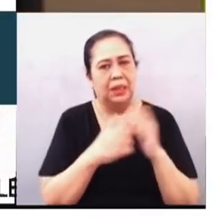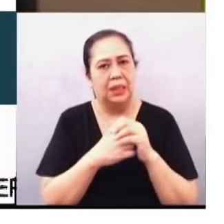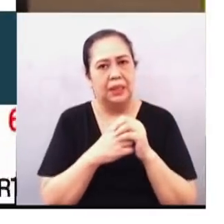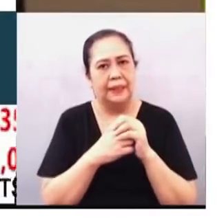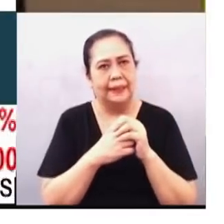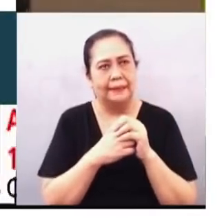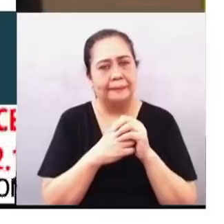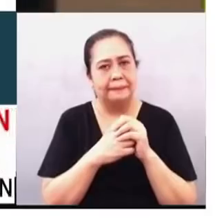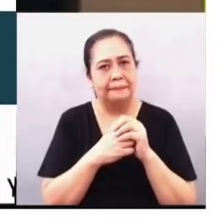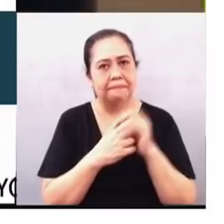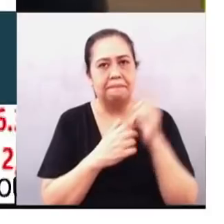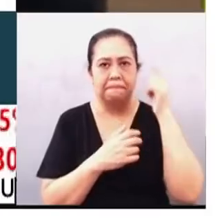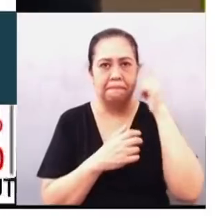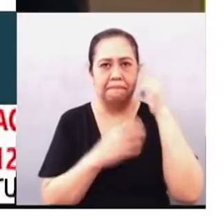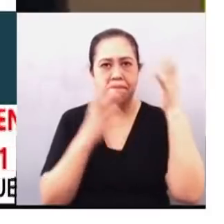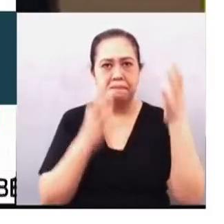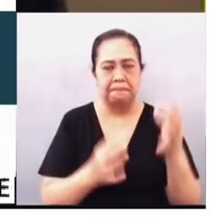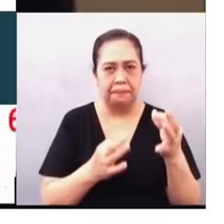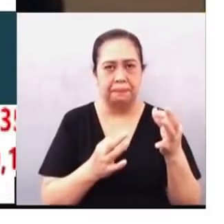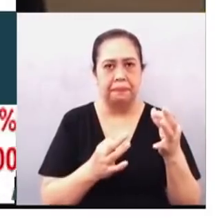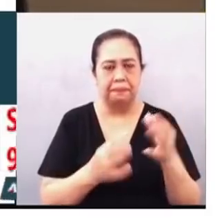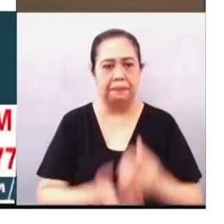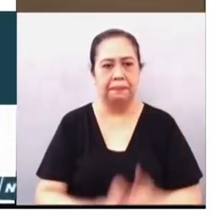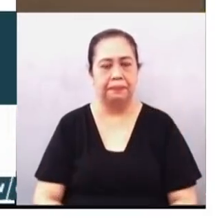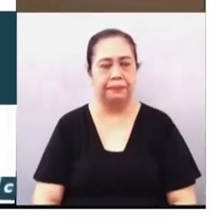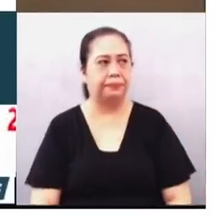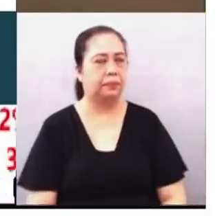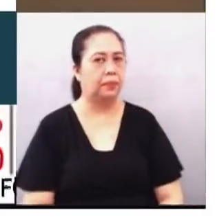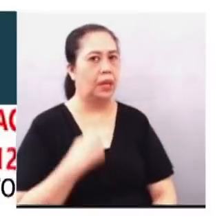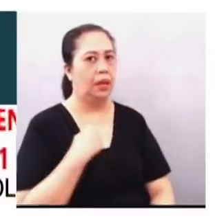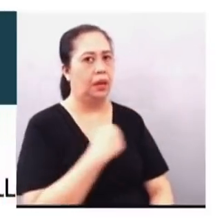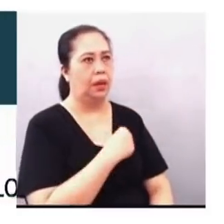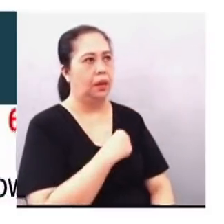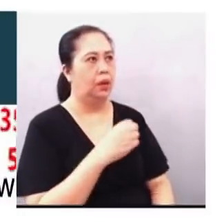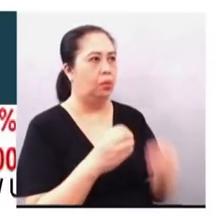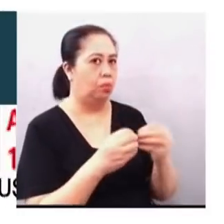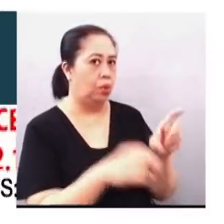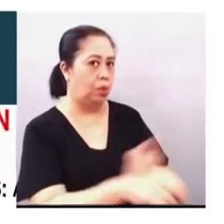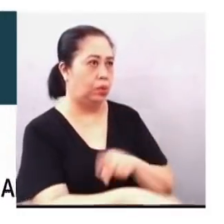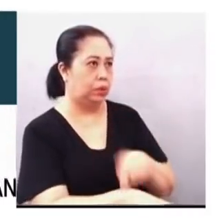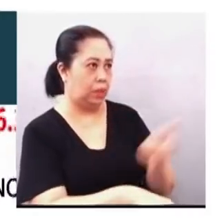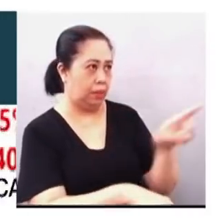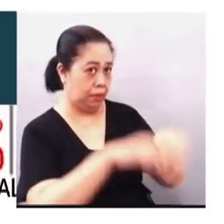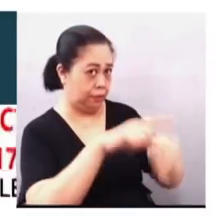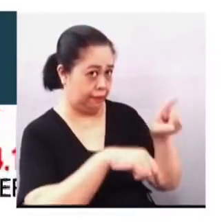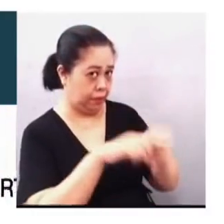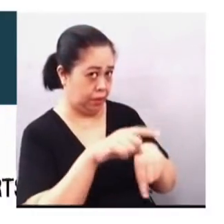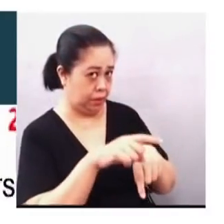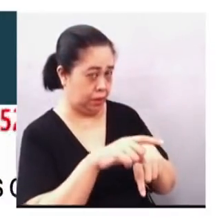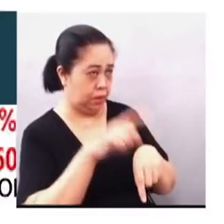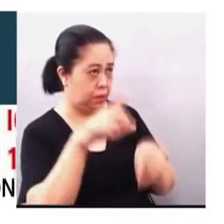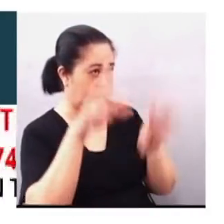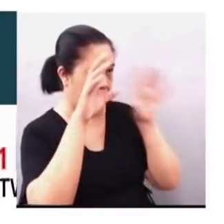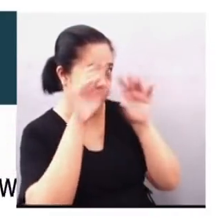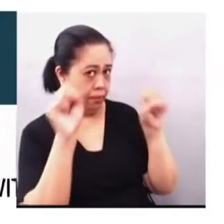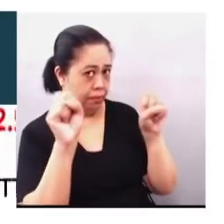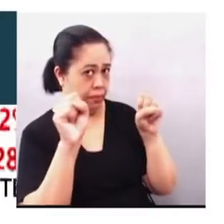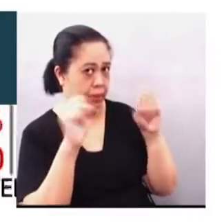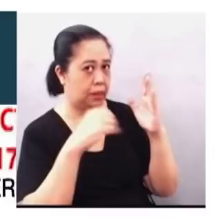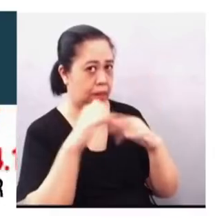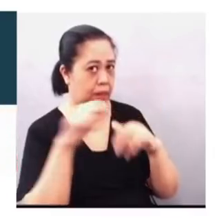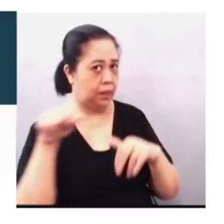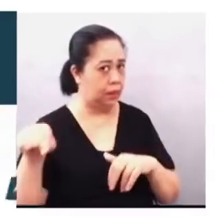was making that decision. Senator, mas matagal ho kayo magkaibigan ng presidente kesa dito